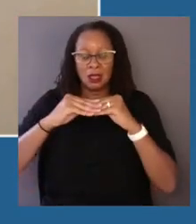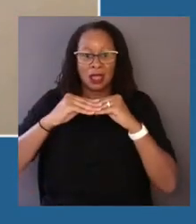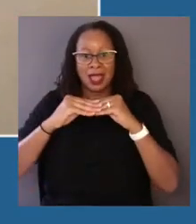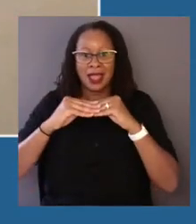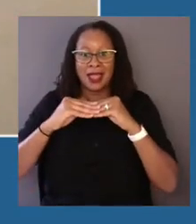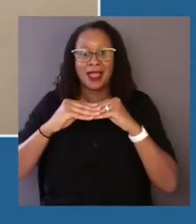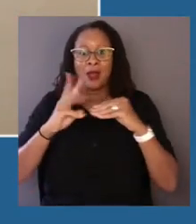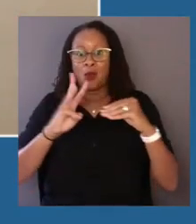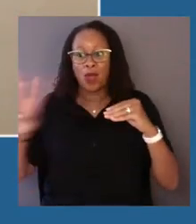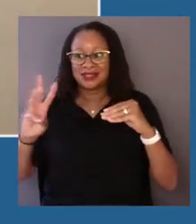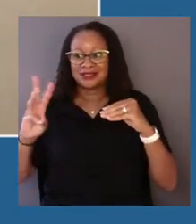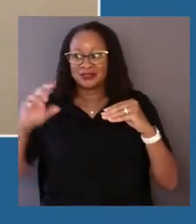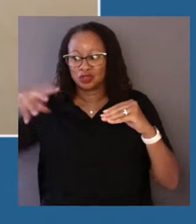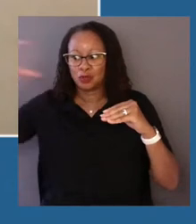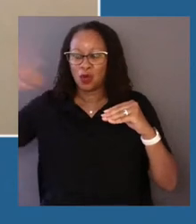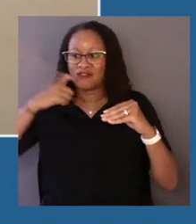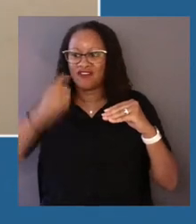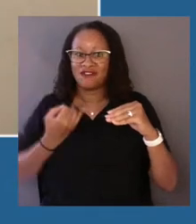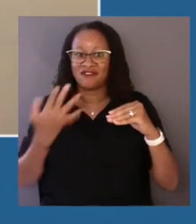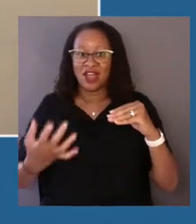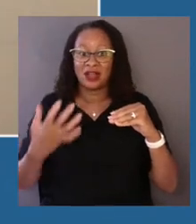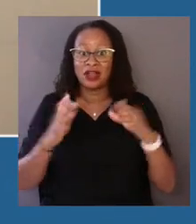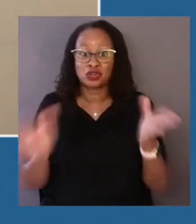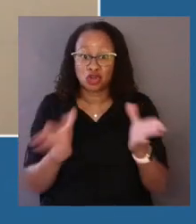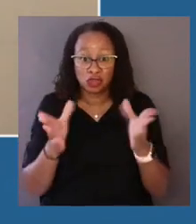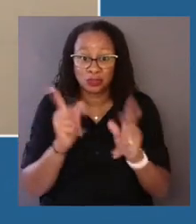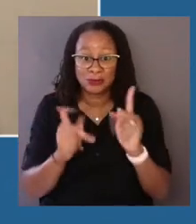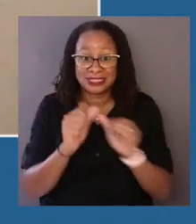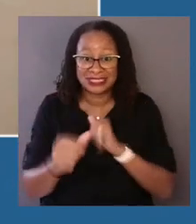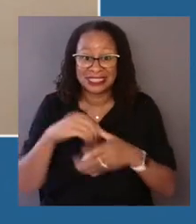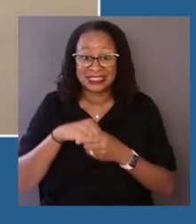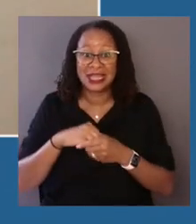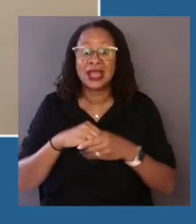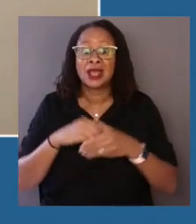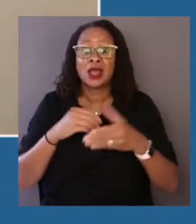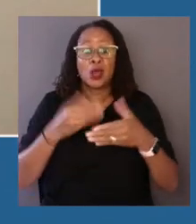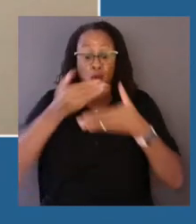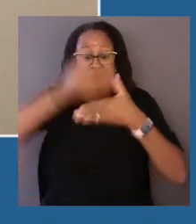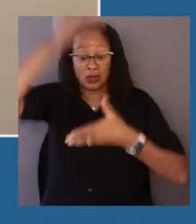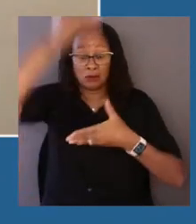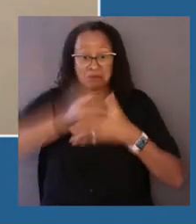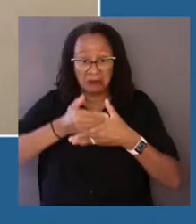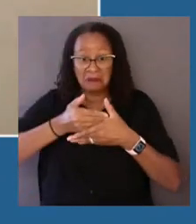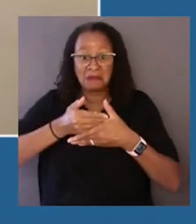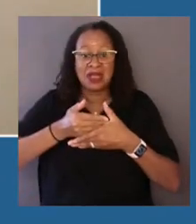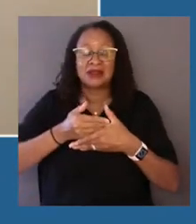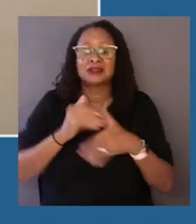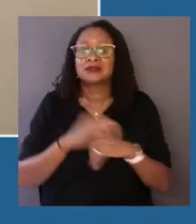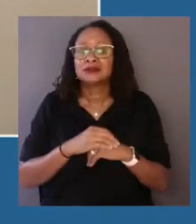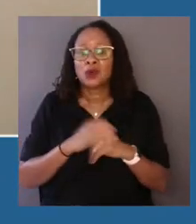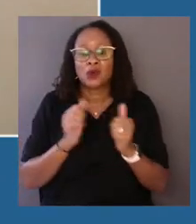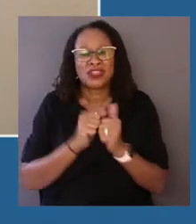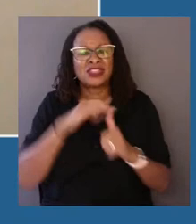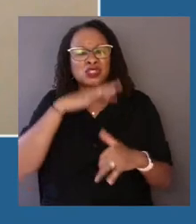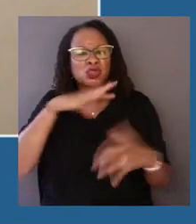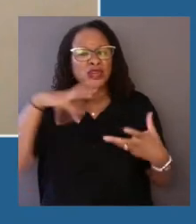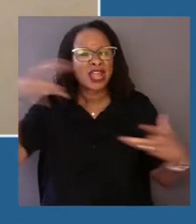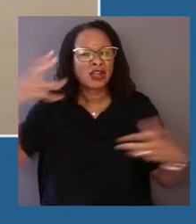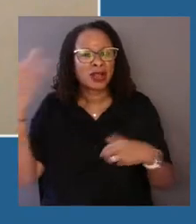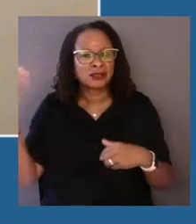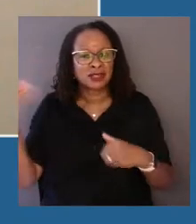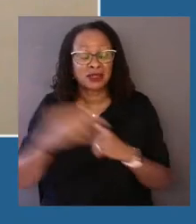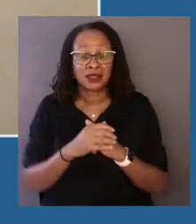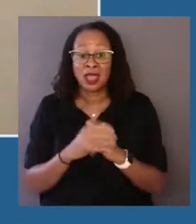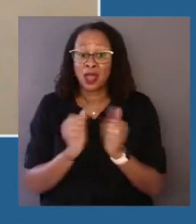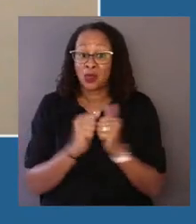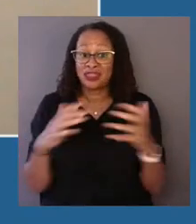which may encourage residents to stay indoors and keep their windows closed, right? Paired with extreme heat. So all that to say that without cooling